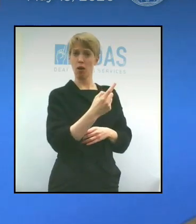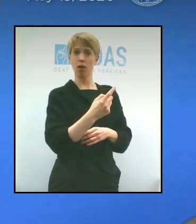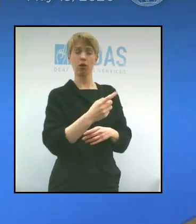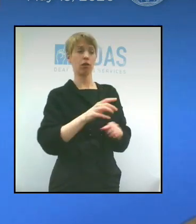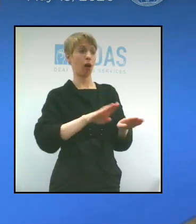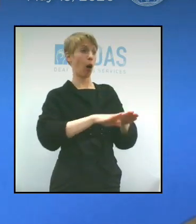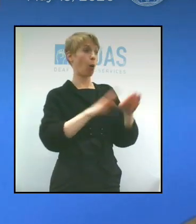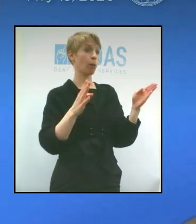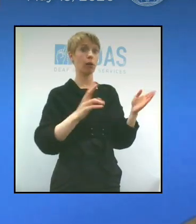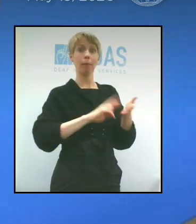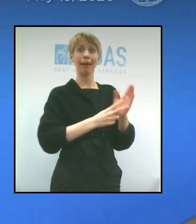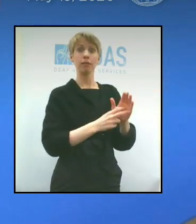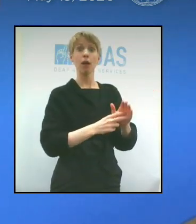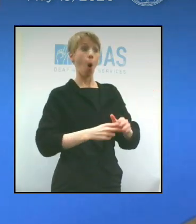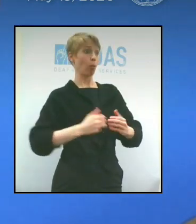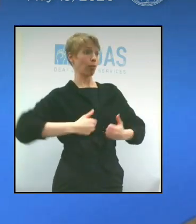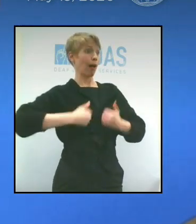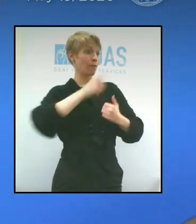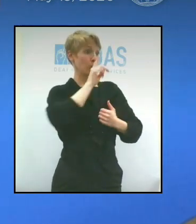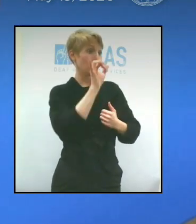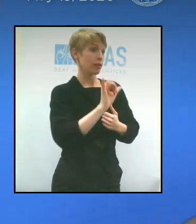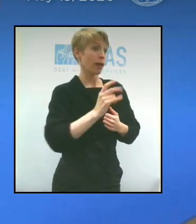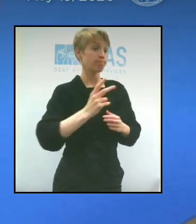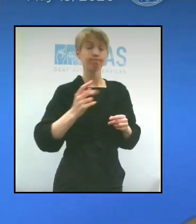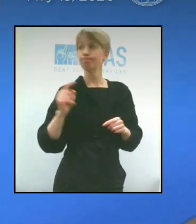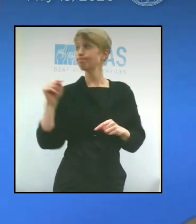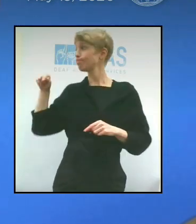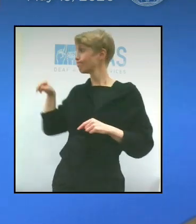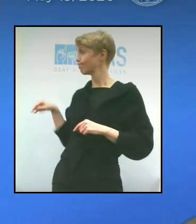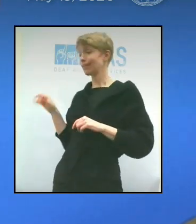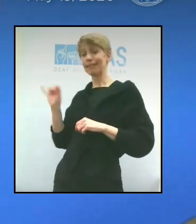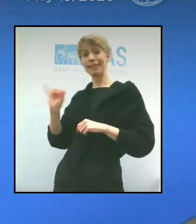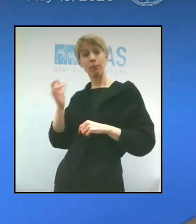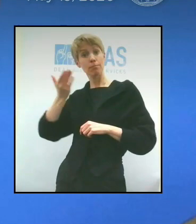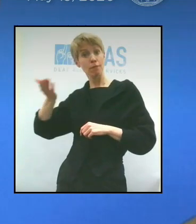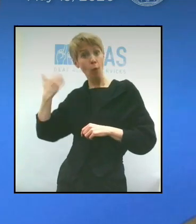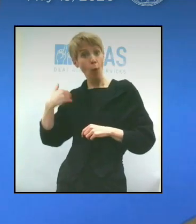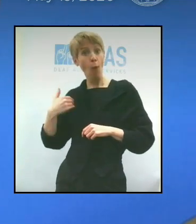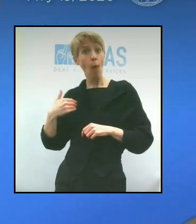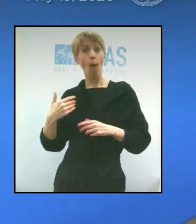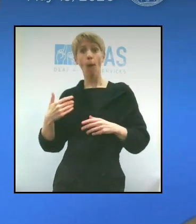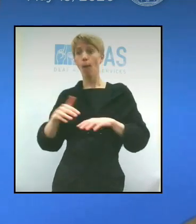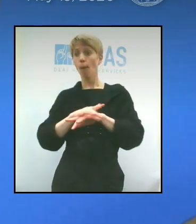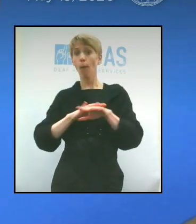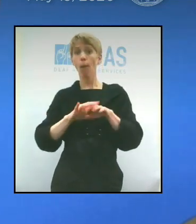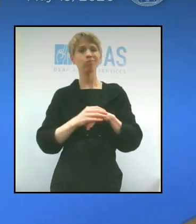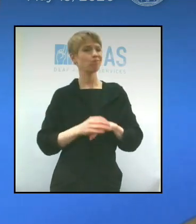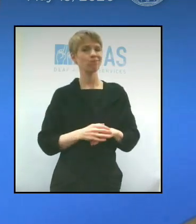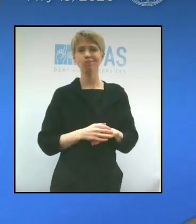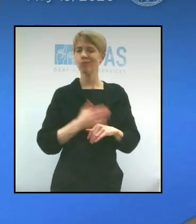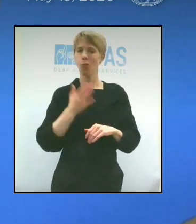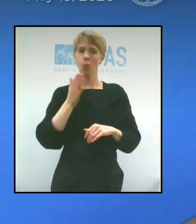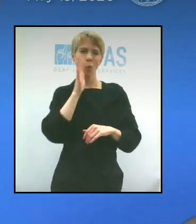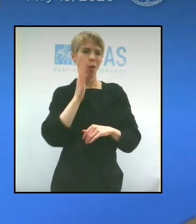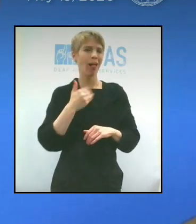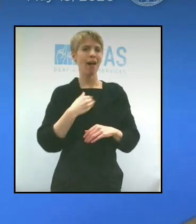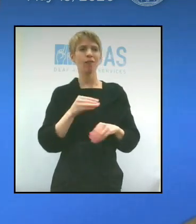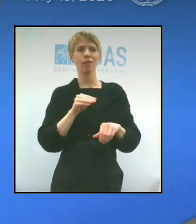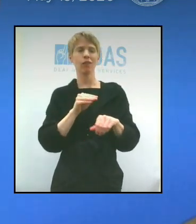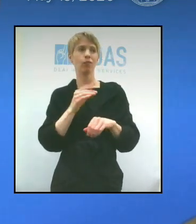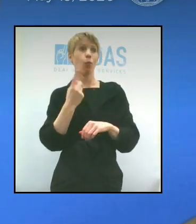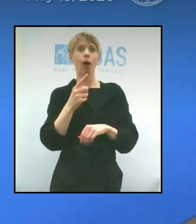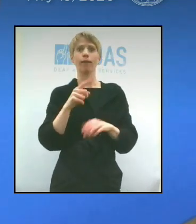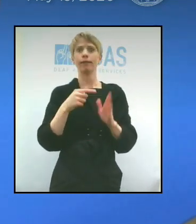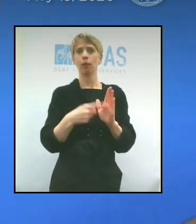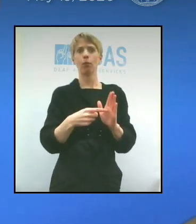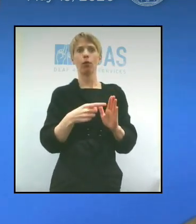still believe they're trying to keep groups to less than 10, is what I've been told, even in phase 1. So it's not